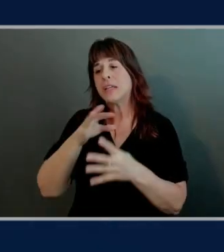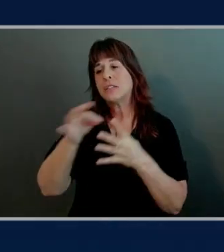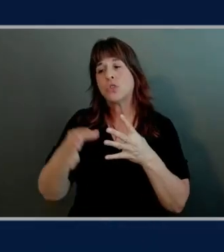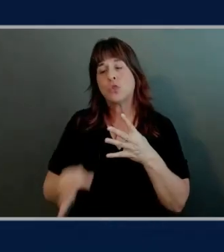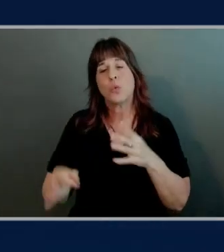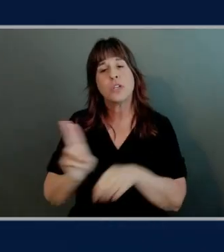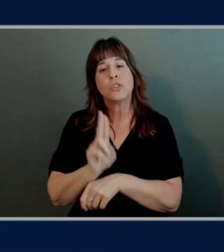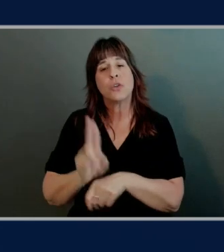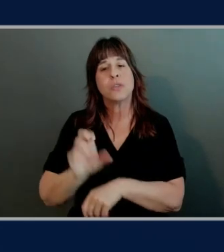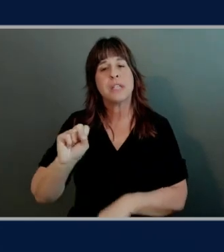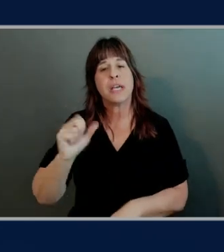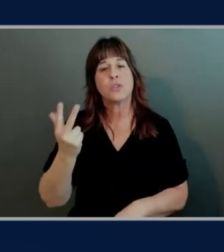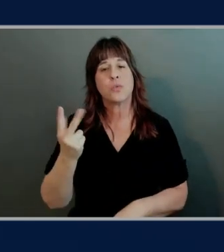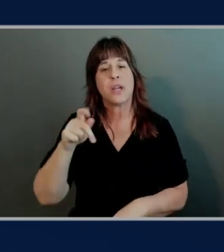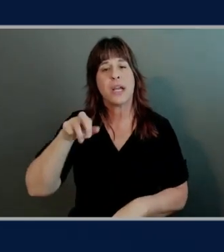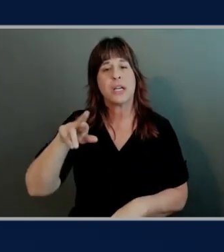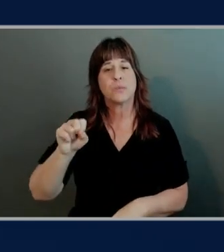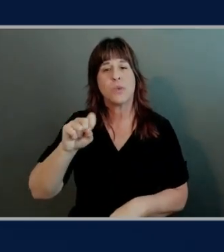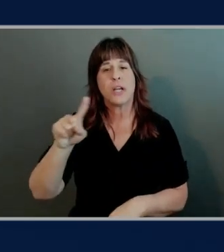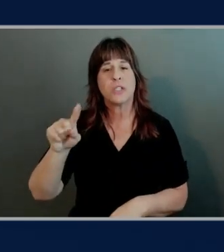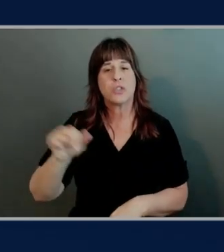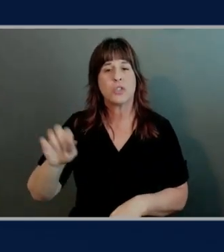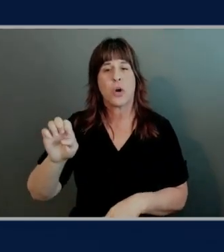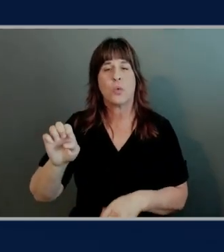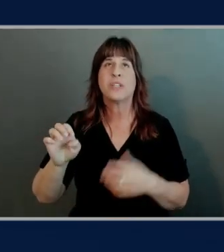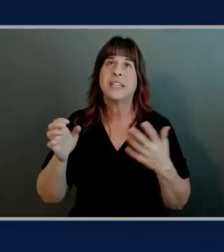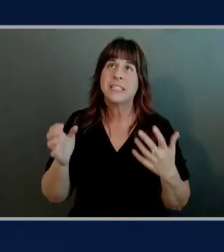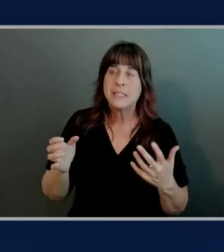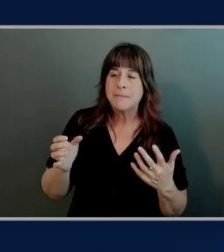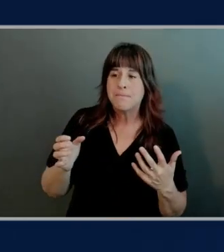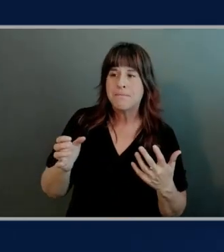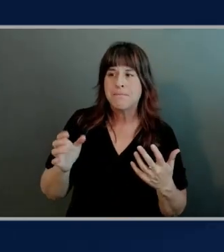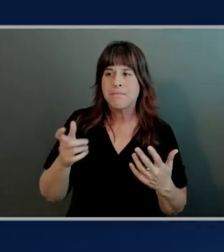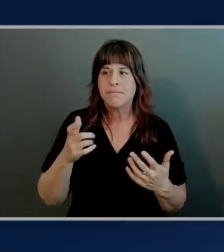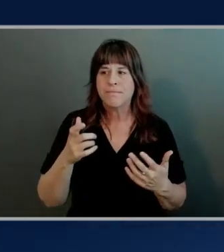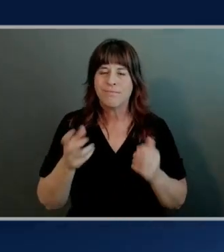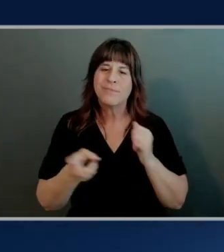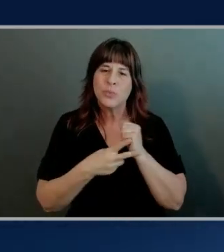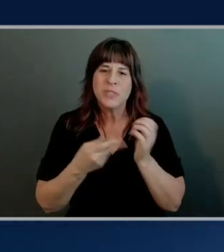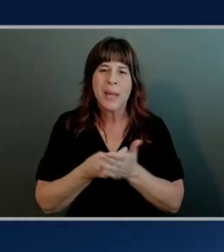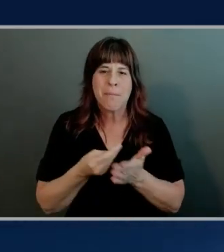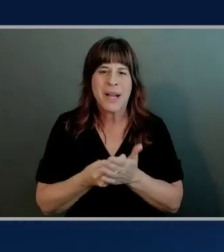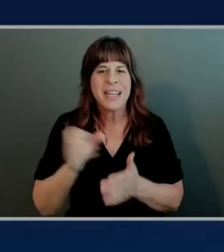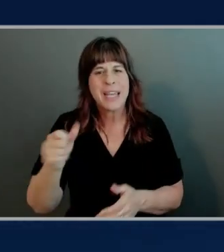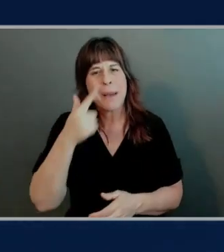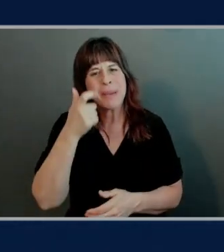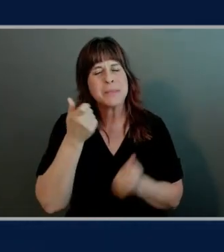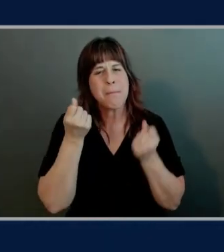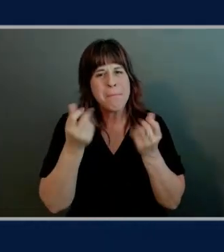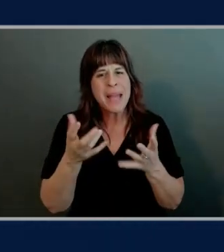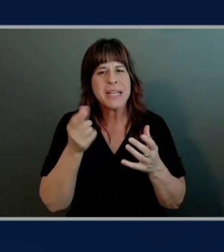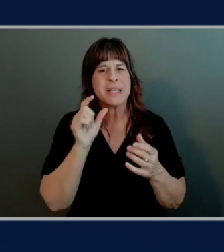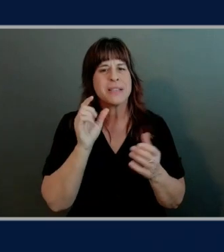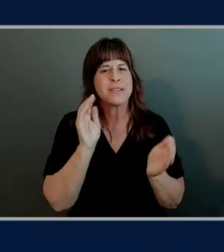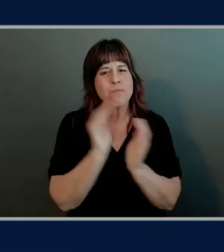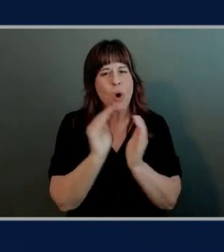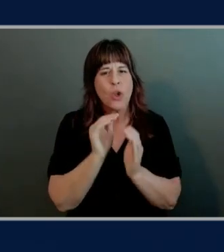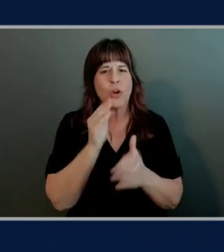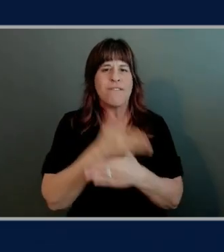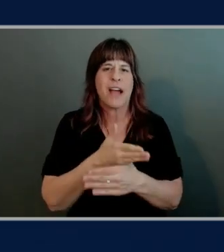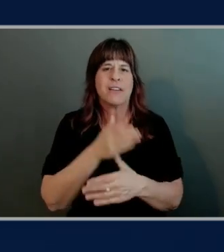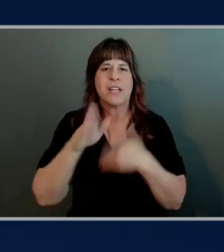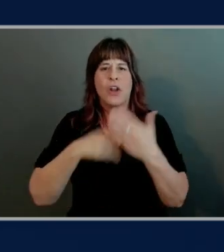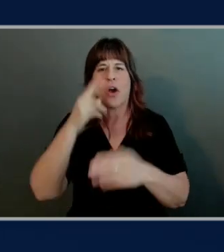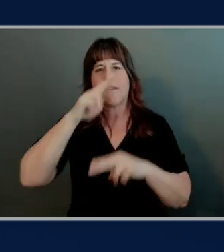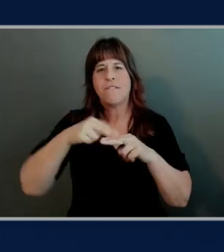S3 Express One Zone is. Are you going to save money? Does it make sense? A lot of small files, and all that fun stuff. Awesome.